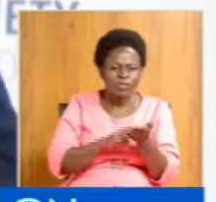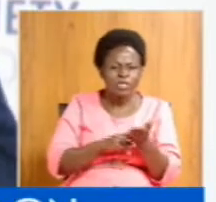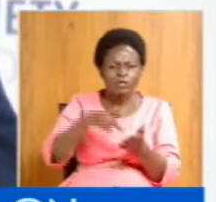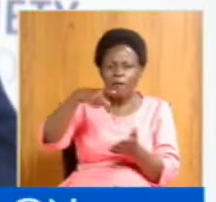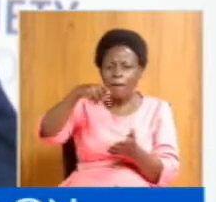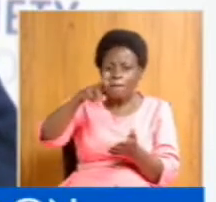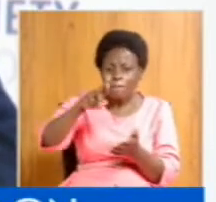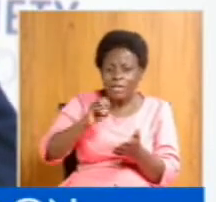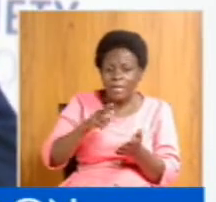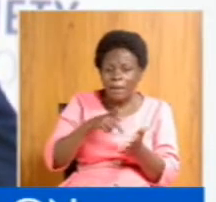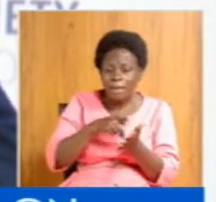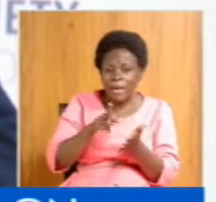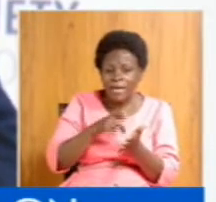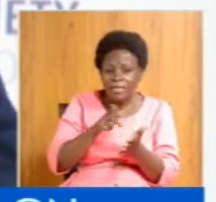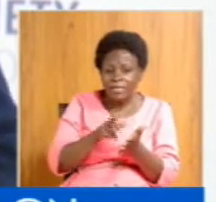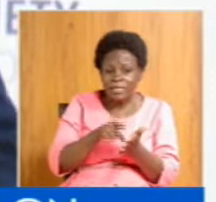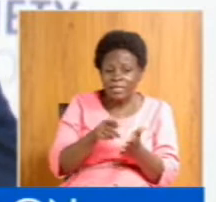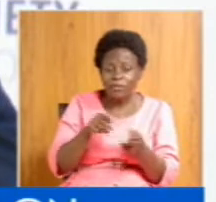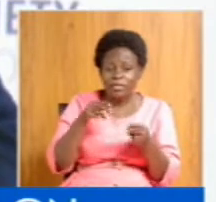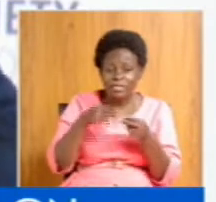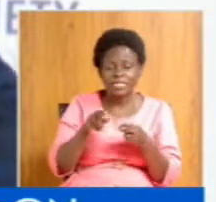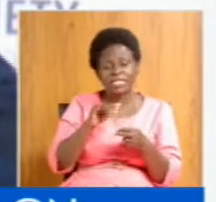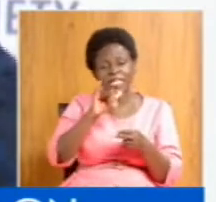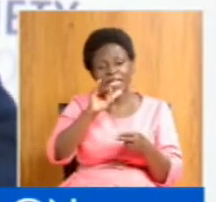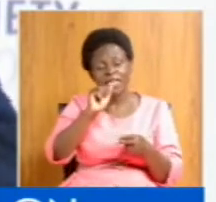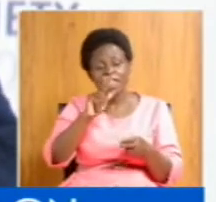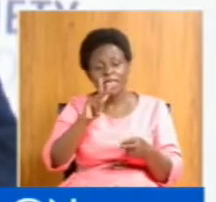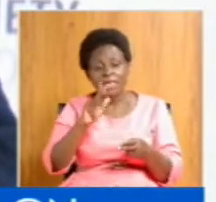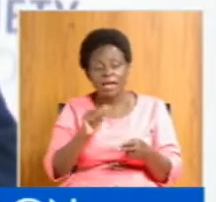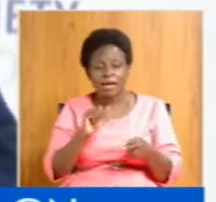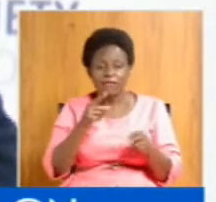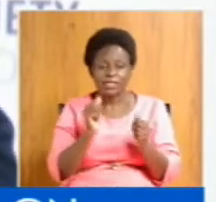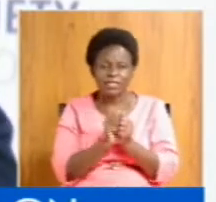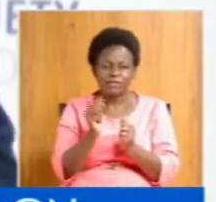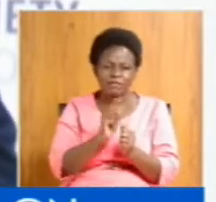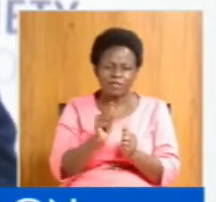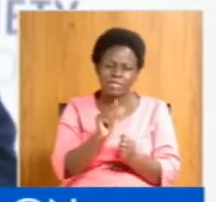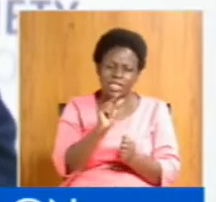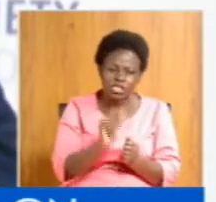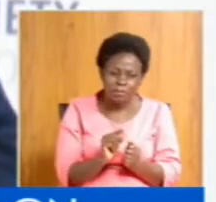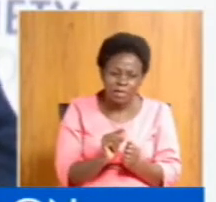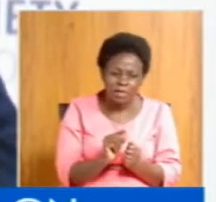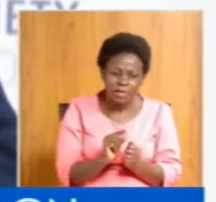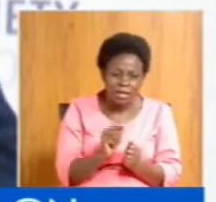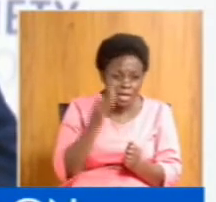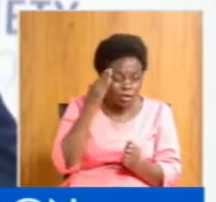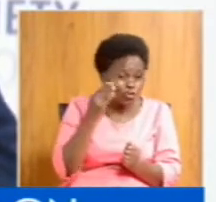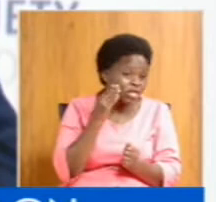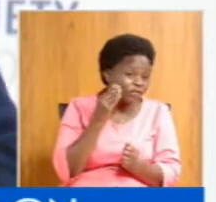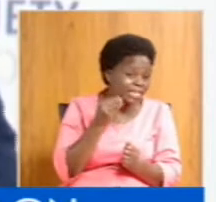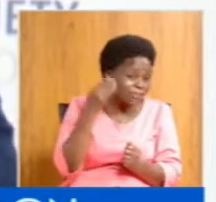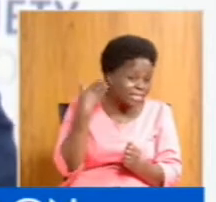know that at the start of the month when you're buying Yaka, the first 15 units are slightly cheaper. I don't know if you've